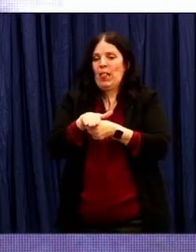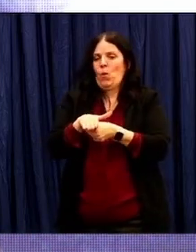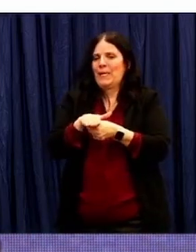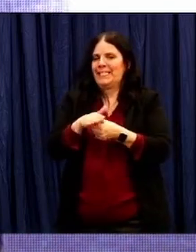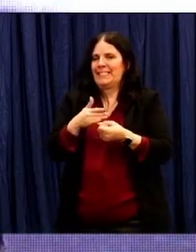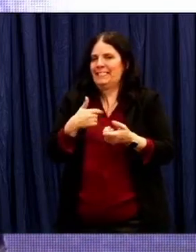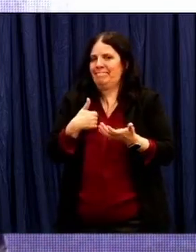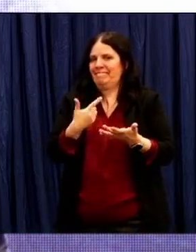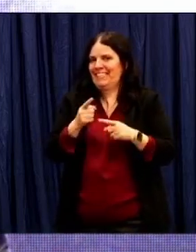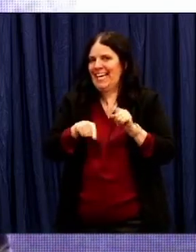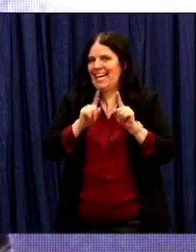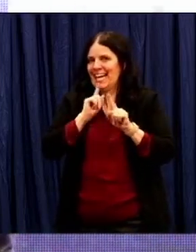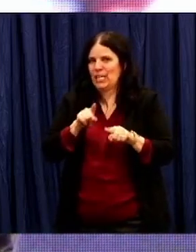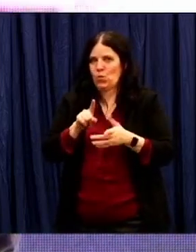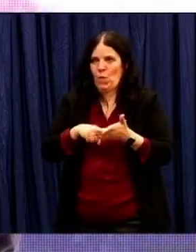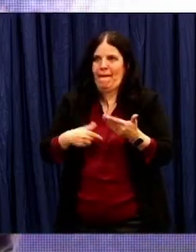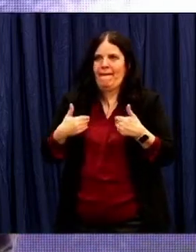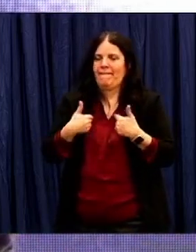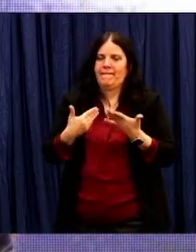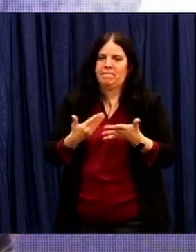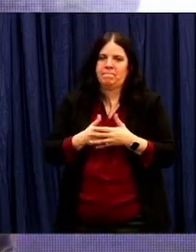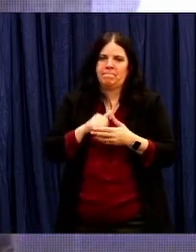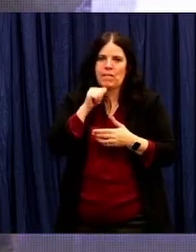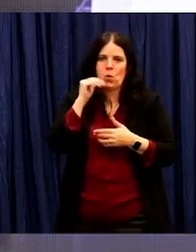right now.